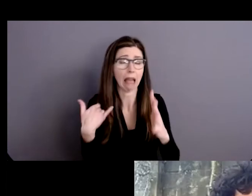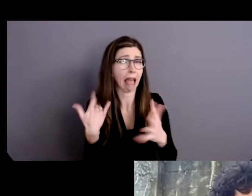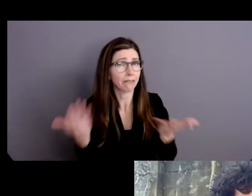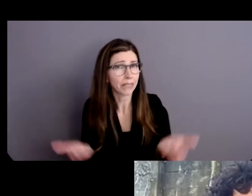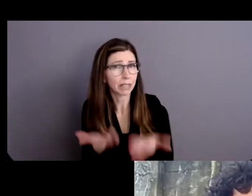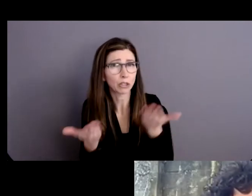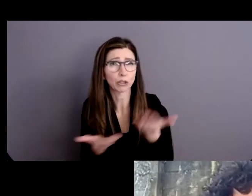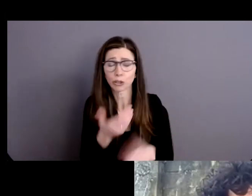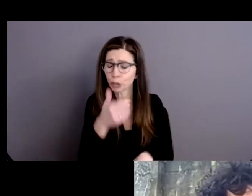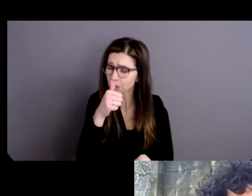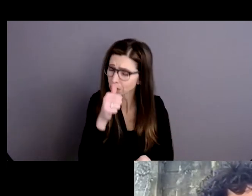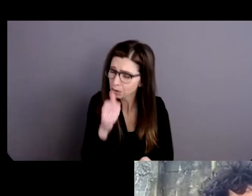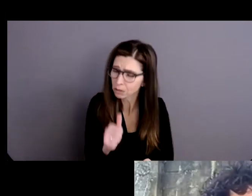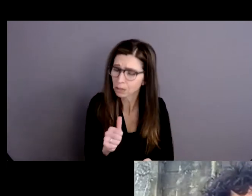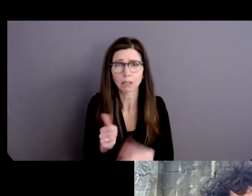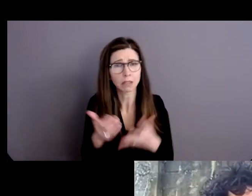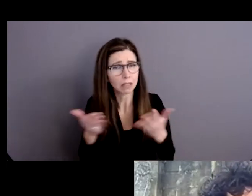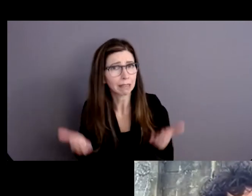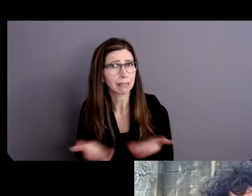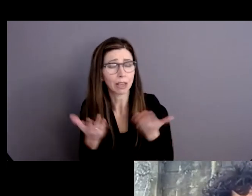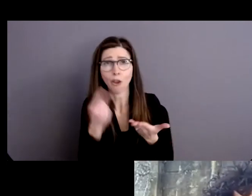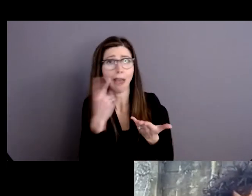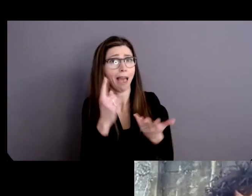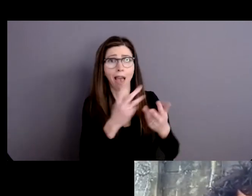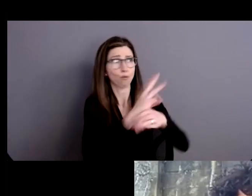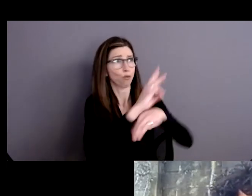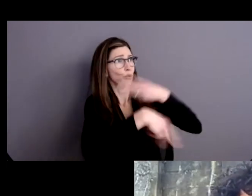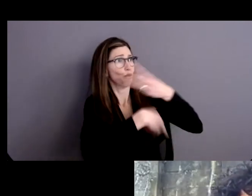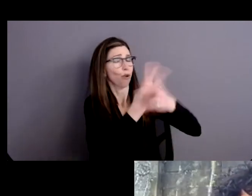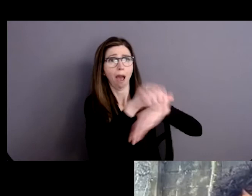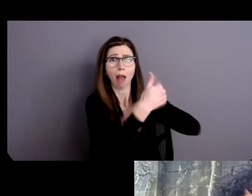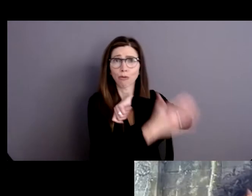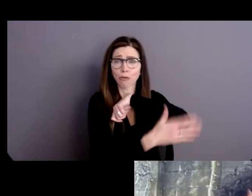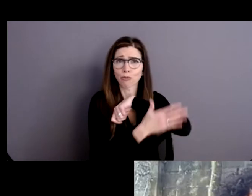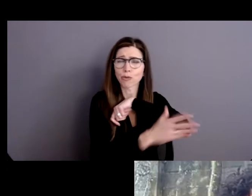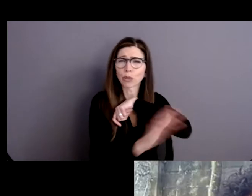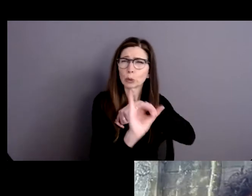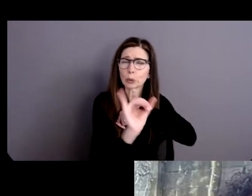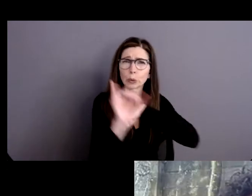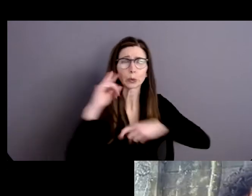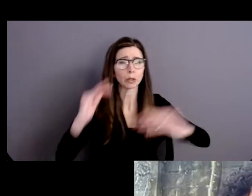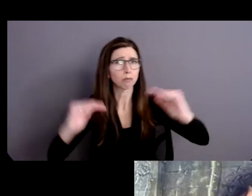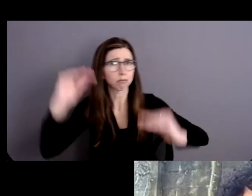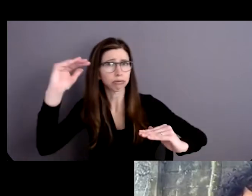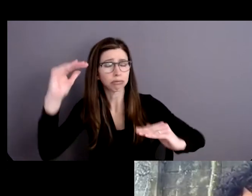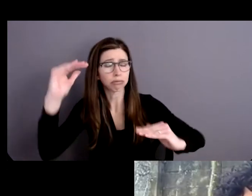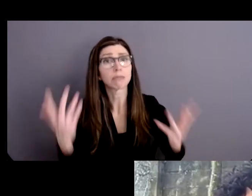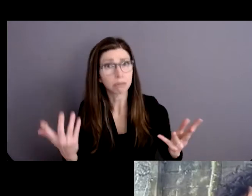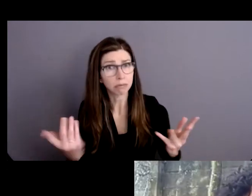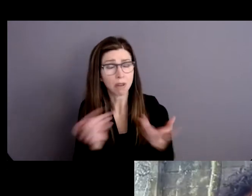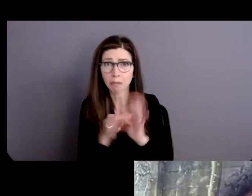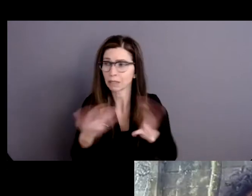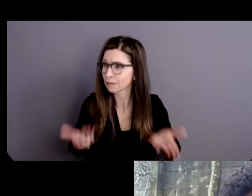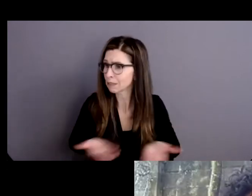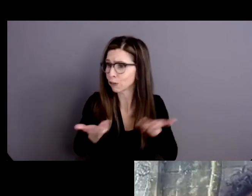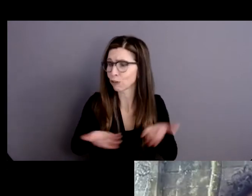suffer from substantially higher numbers of chronic illness than other communities, and we're no stranger to the idea of genocide, and that the